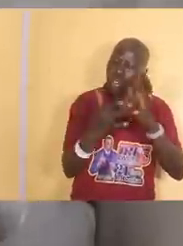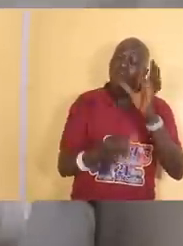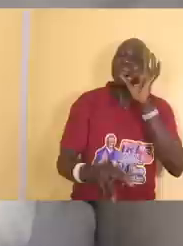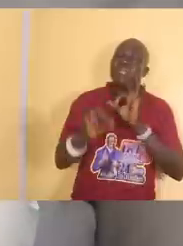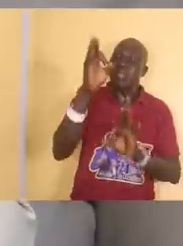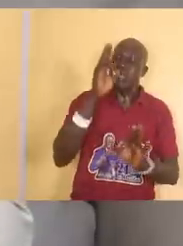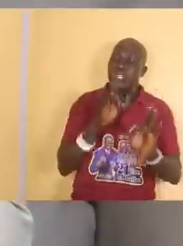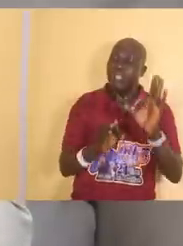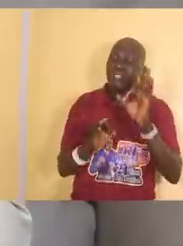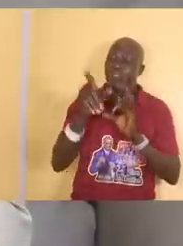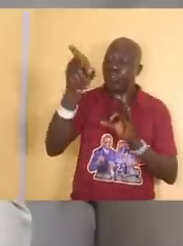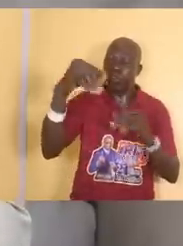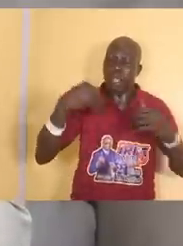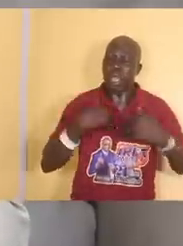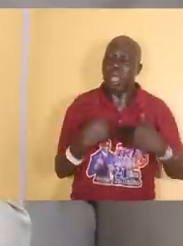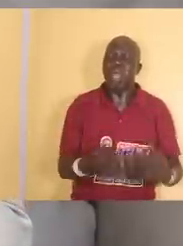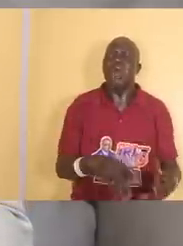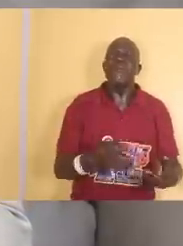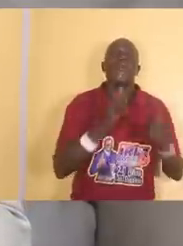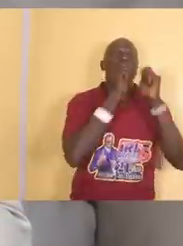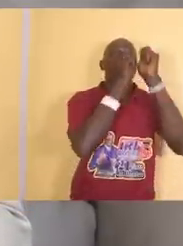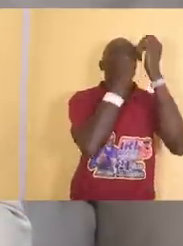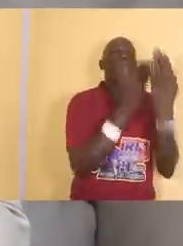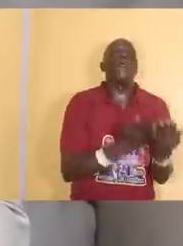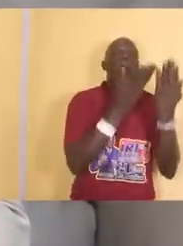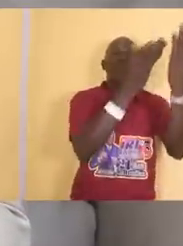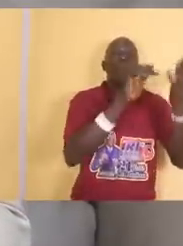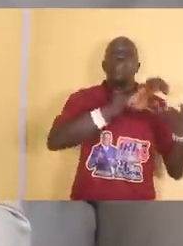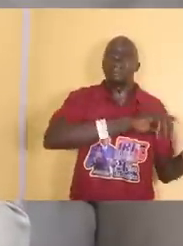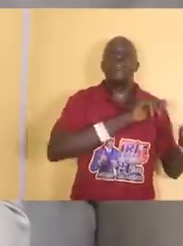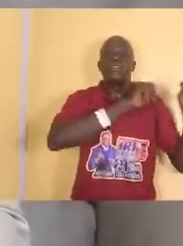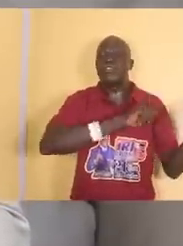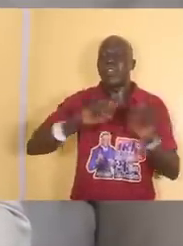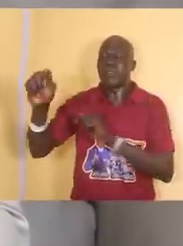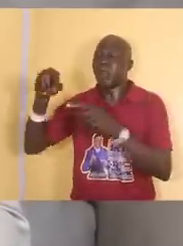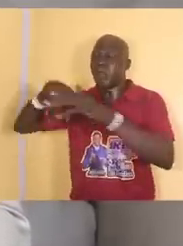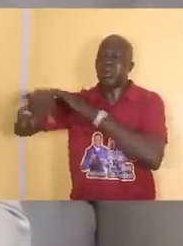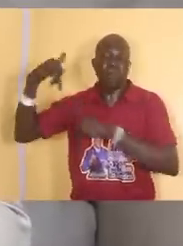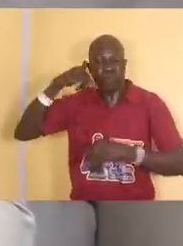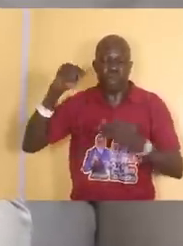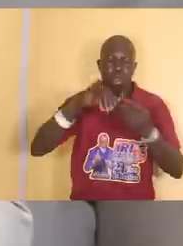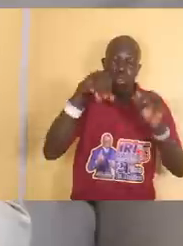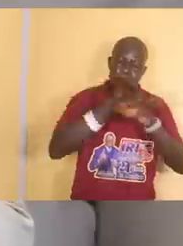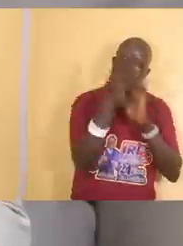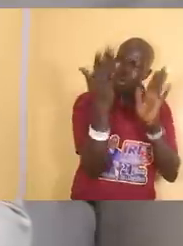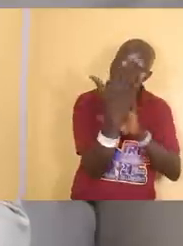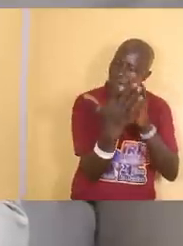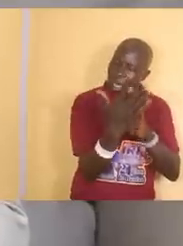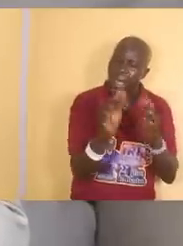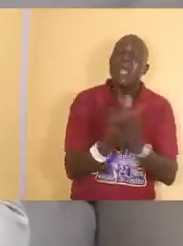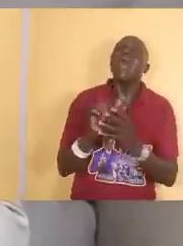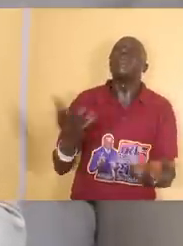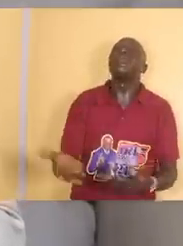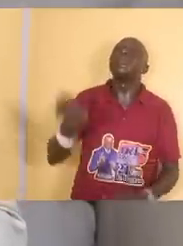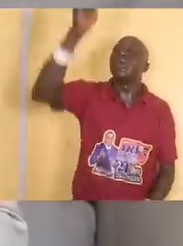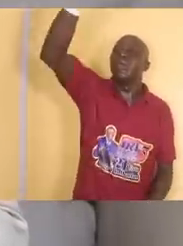And the blood of Jesus. If you have the offering, you can transfer. Whether on your phone or you have it with you, you raise it up.